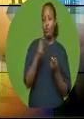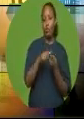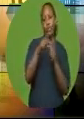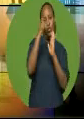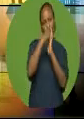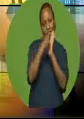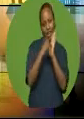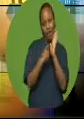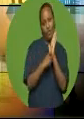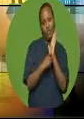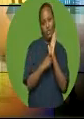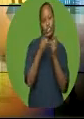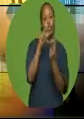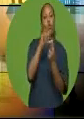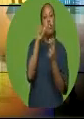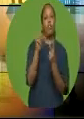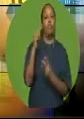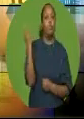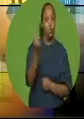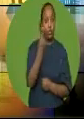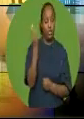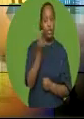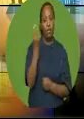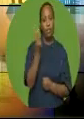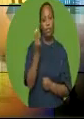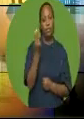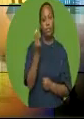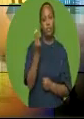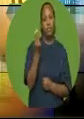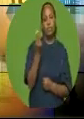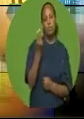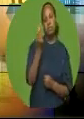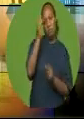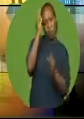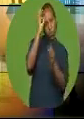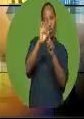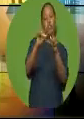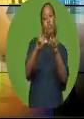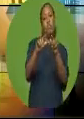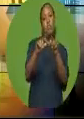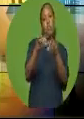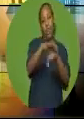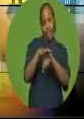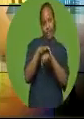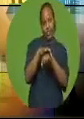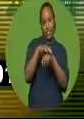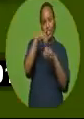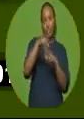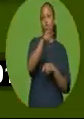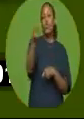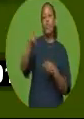to jot down the alternative uses of certain plots of land in your